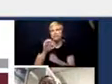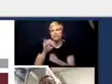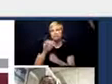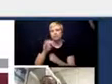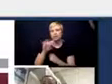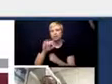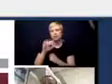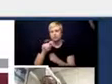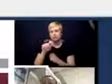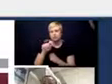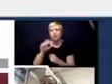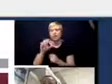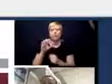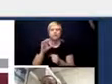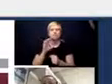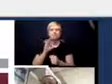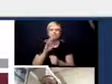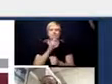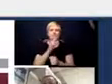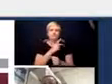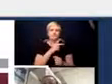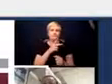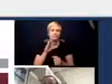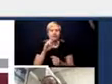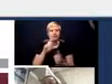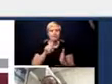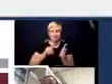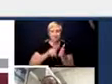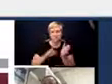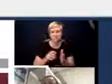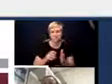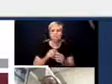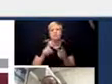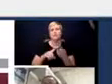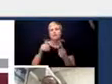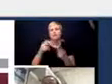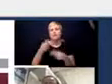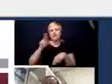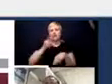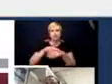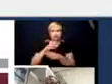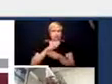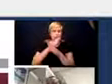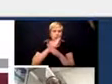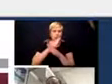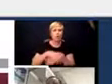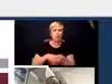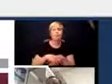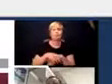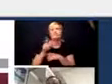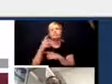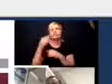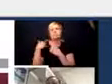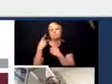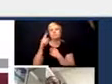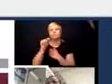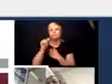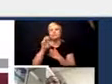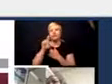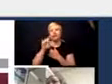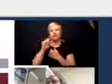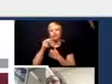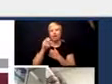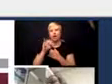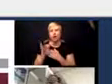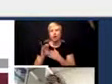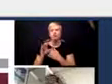Guardsmen, and they are responsible for doing telephonic contact tracing. They've been doing this work supporting us for about the